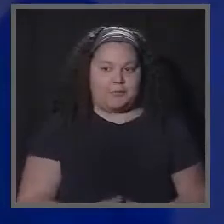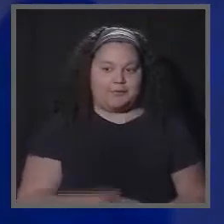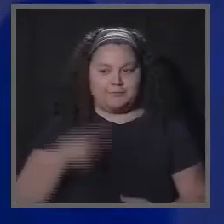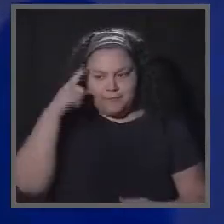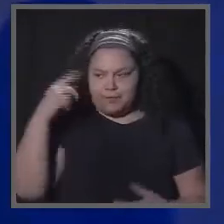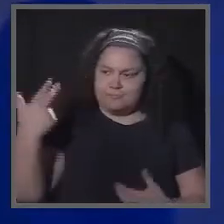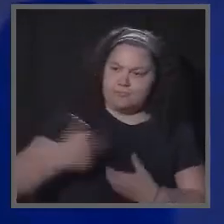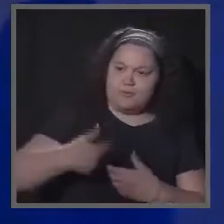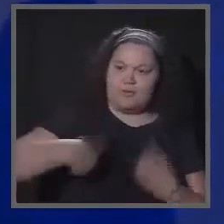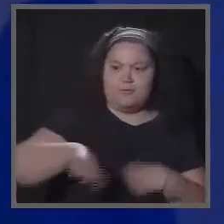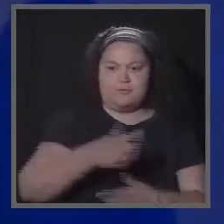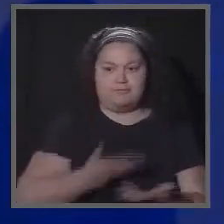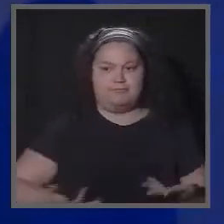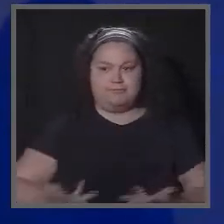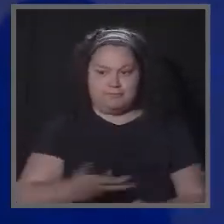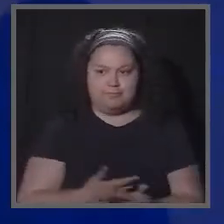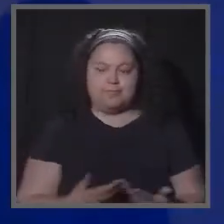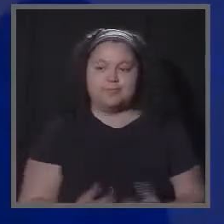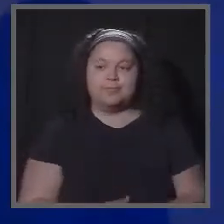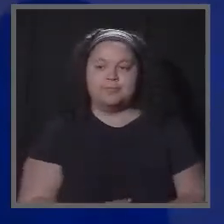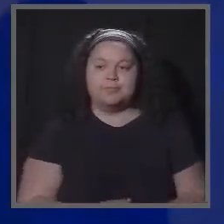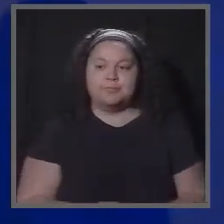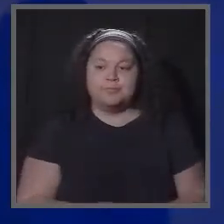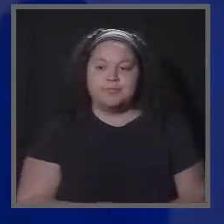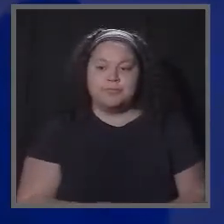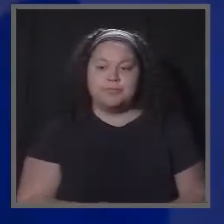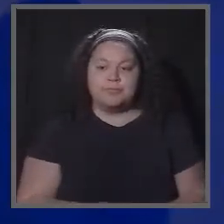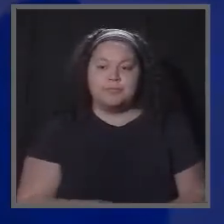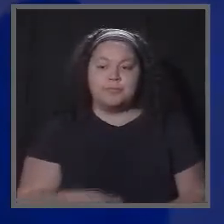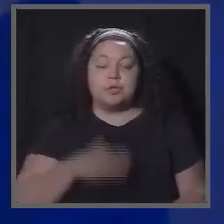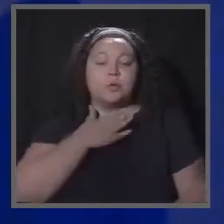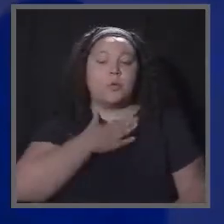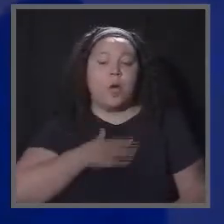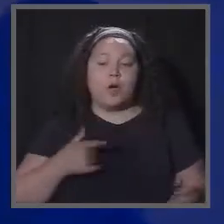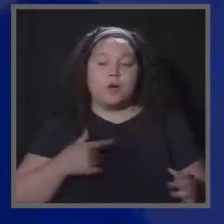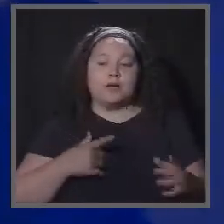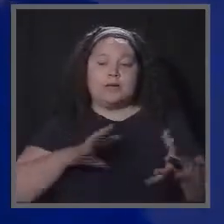for the invitation to be here and to participate in this panel.